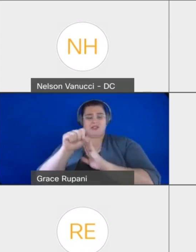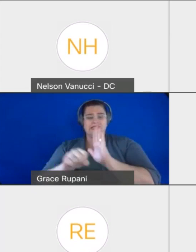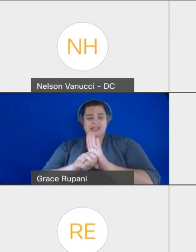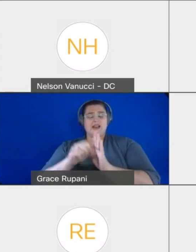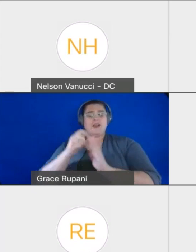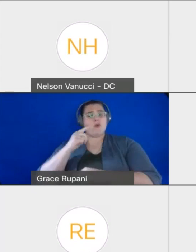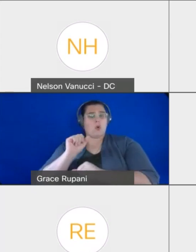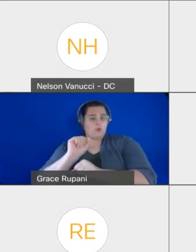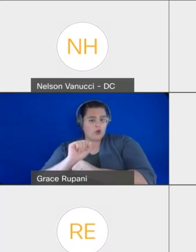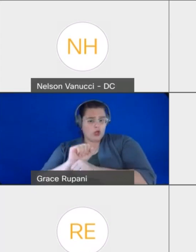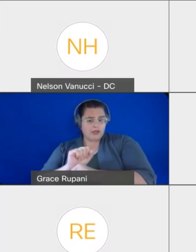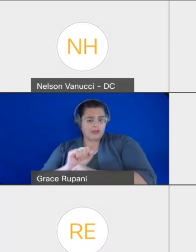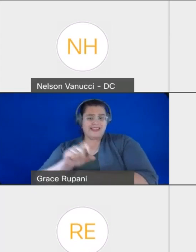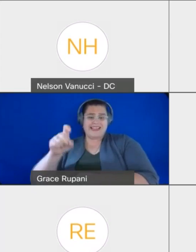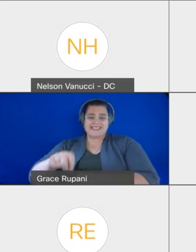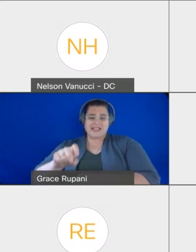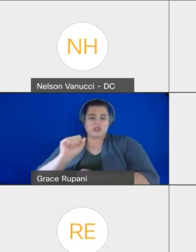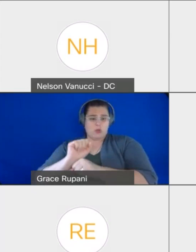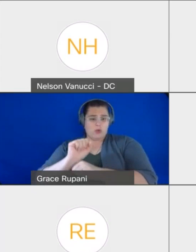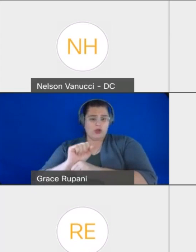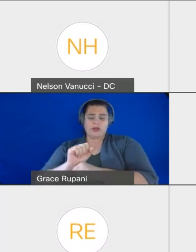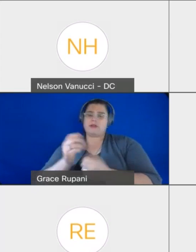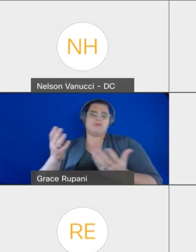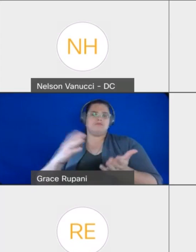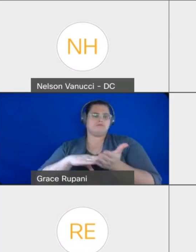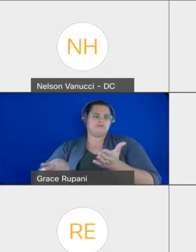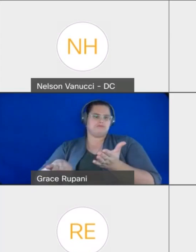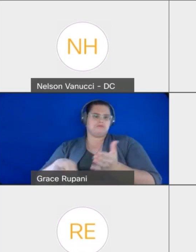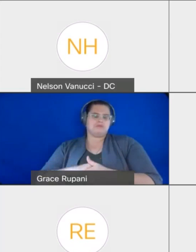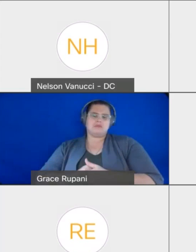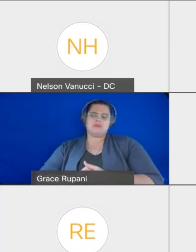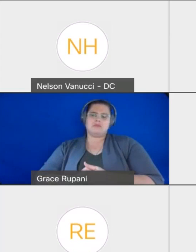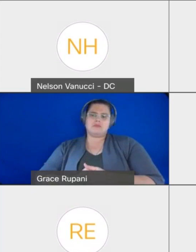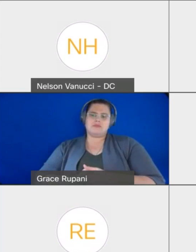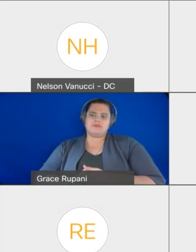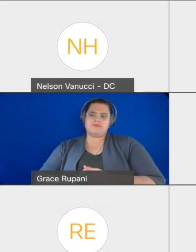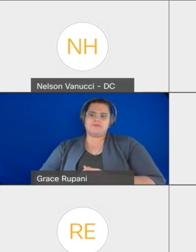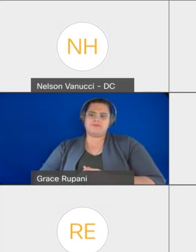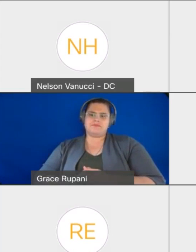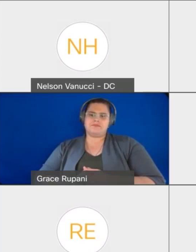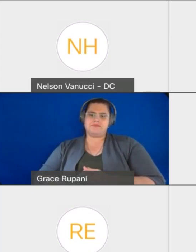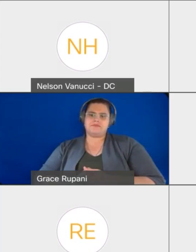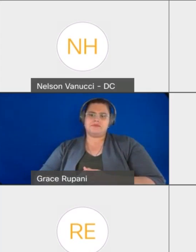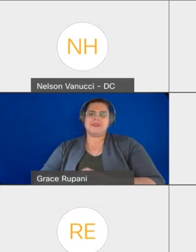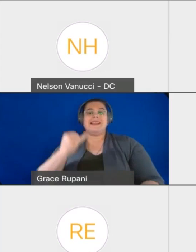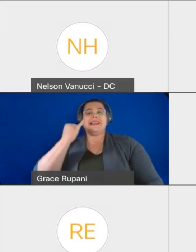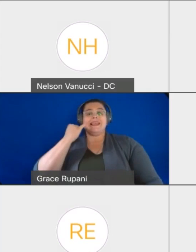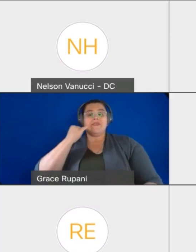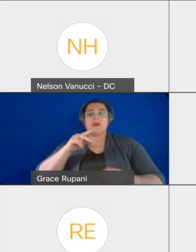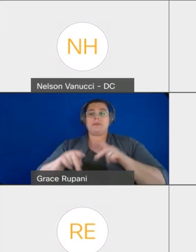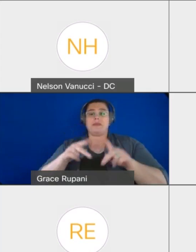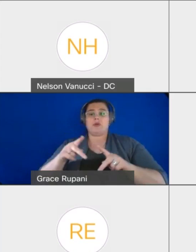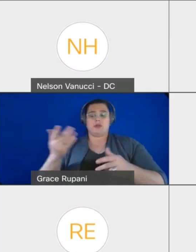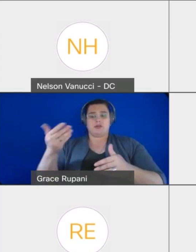There was not an exception, if I'm not mistaken, for people who travel out of state and do essential